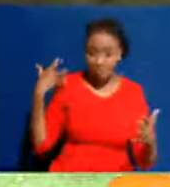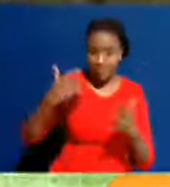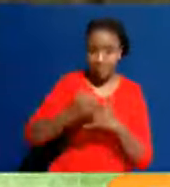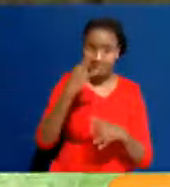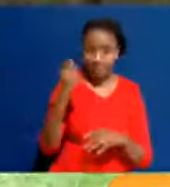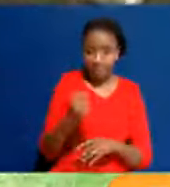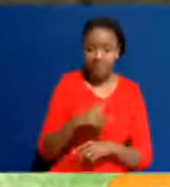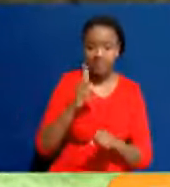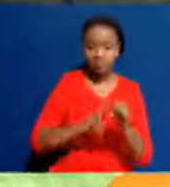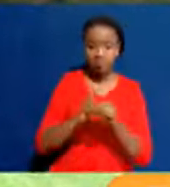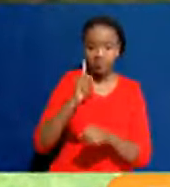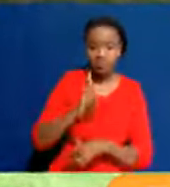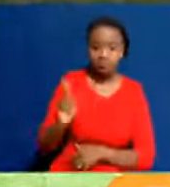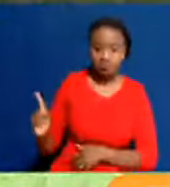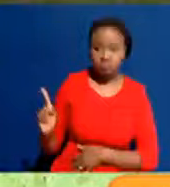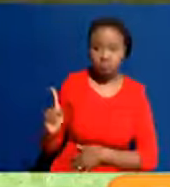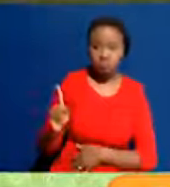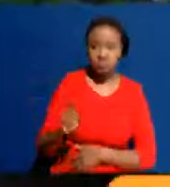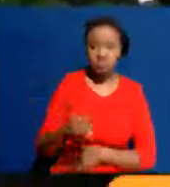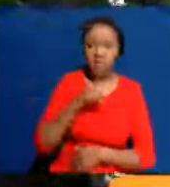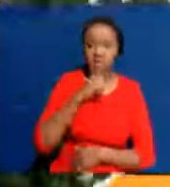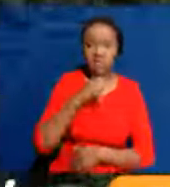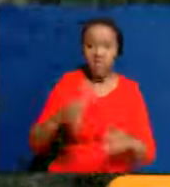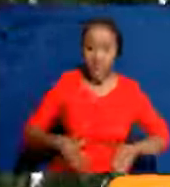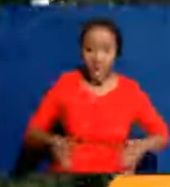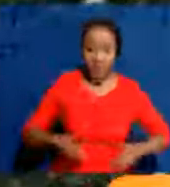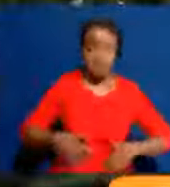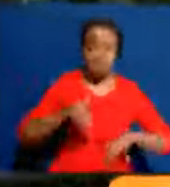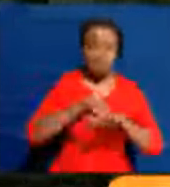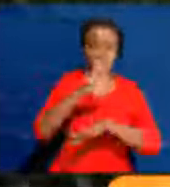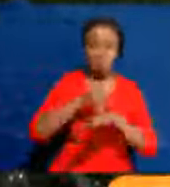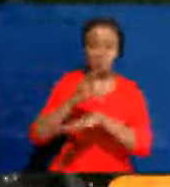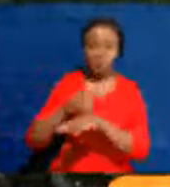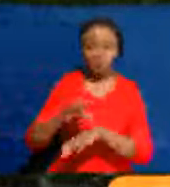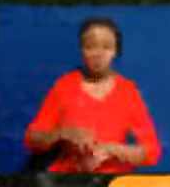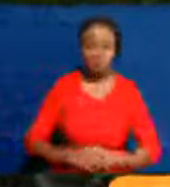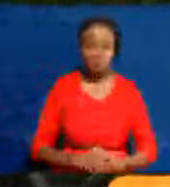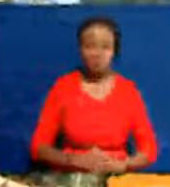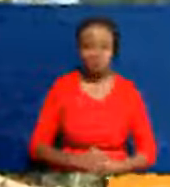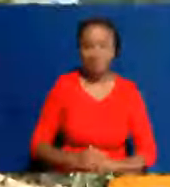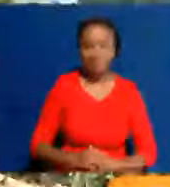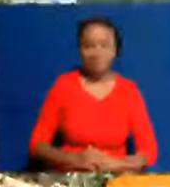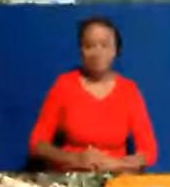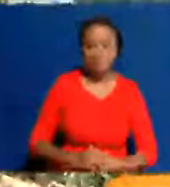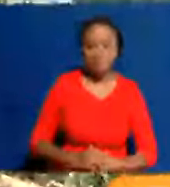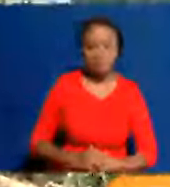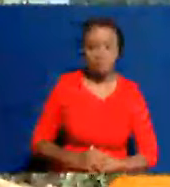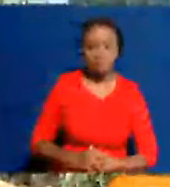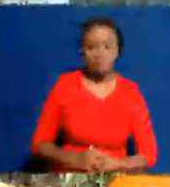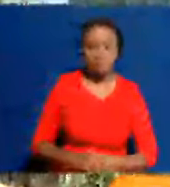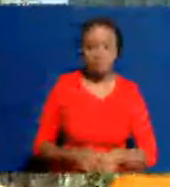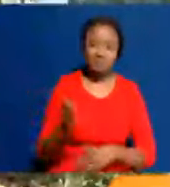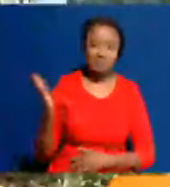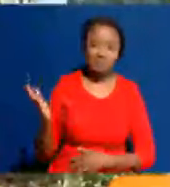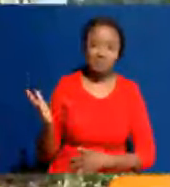been using this sling to drive monkeys out of her farm. The broken stems of maize and beans painting